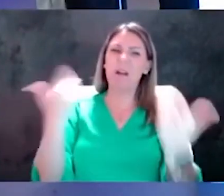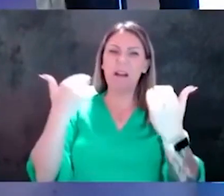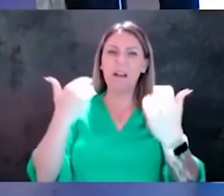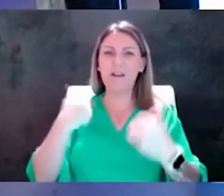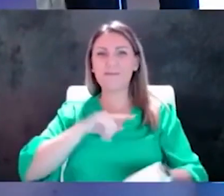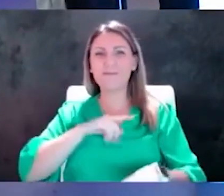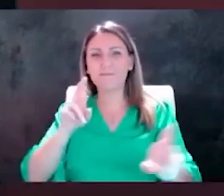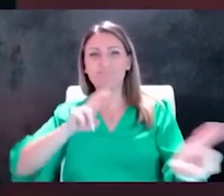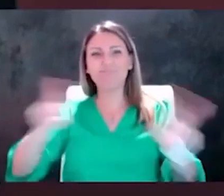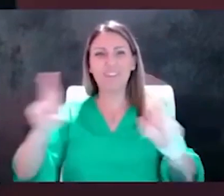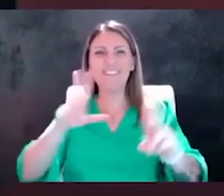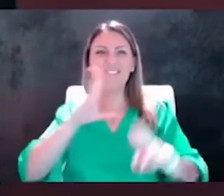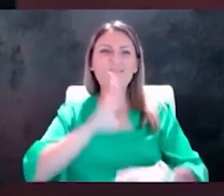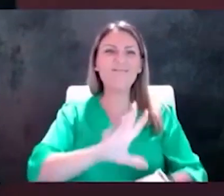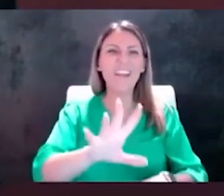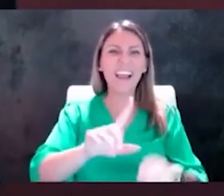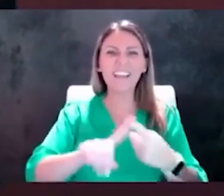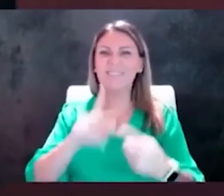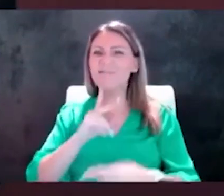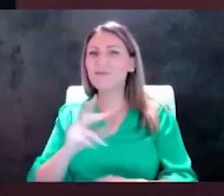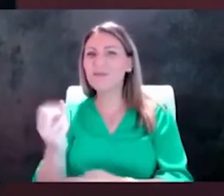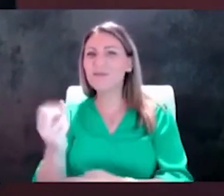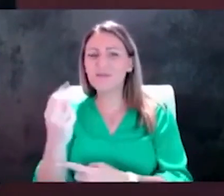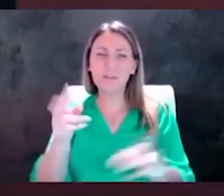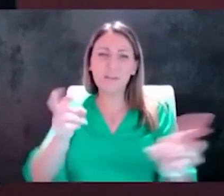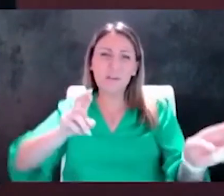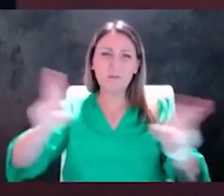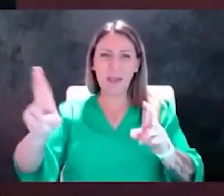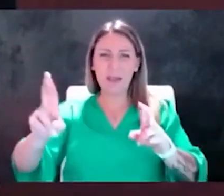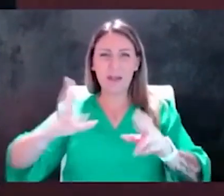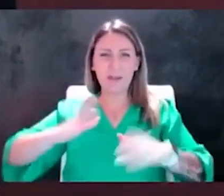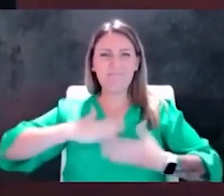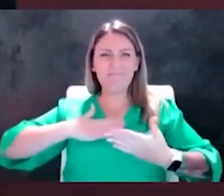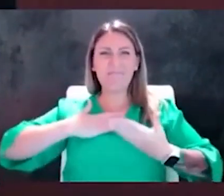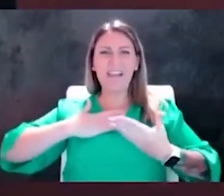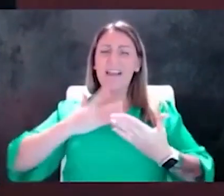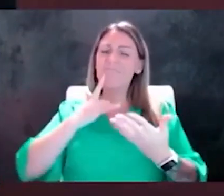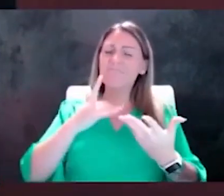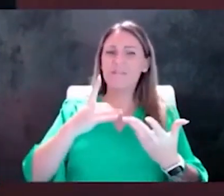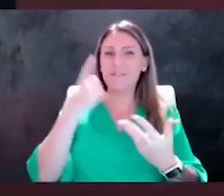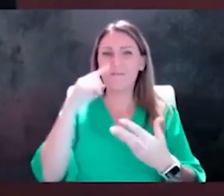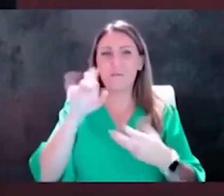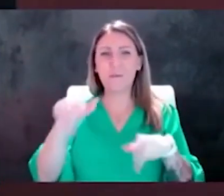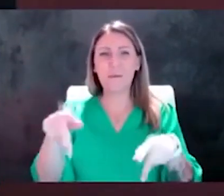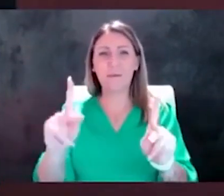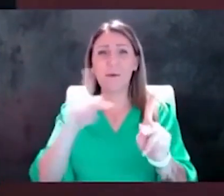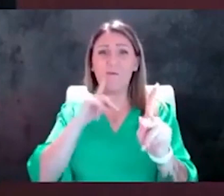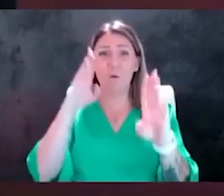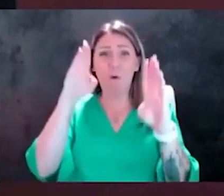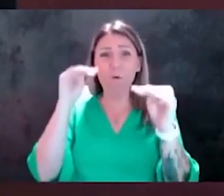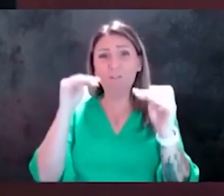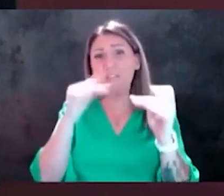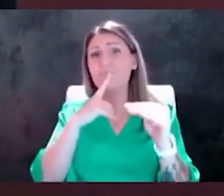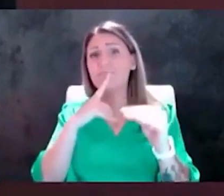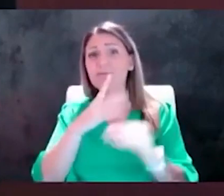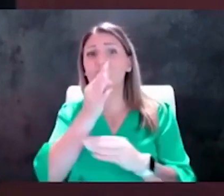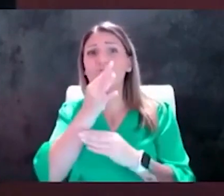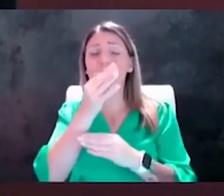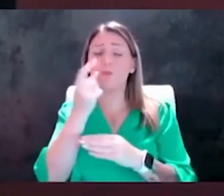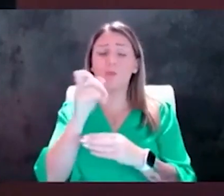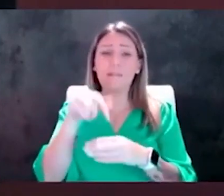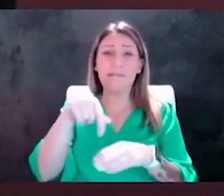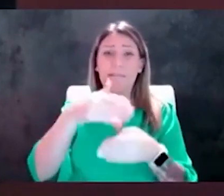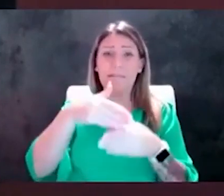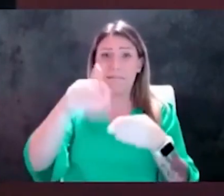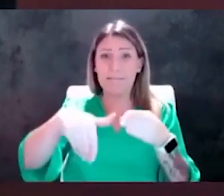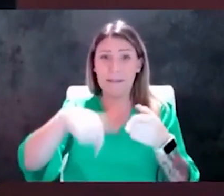forever. We are delighted to be able to get that opportunity and looking forward to the announcement, hopefully really soon, maybe at the end of this week or early next week, that